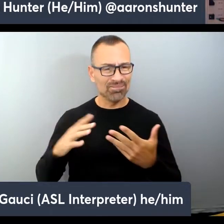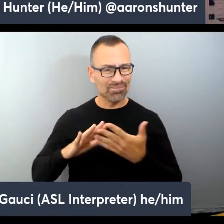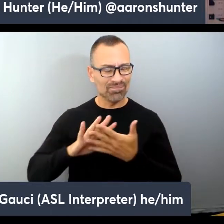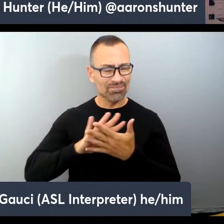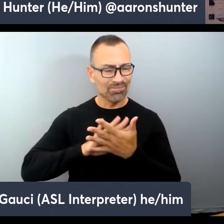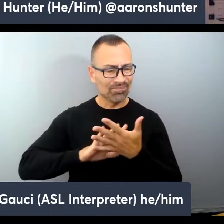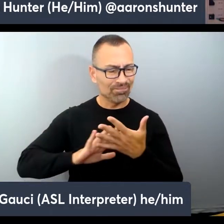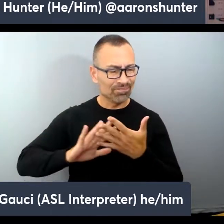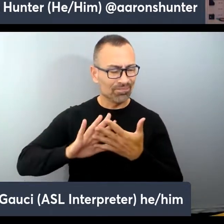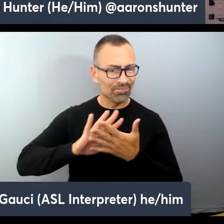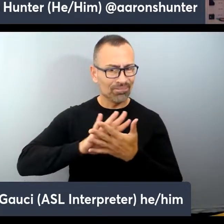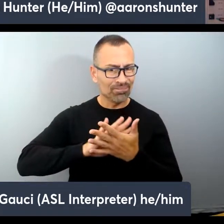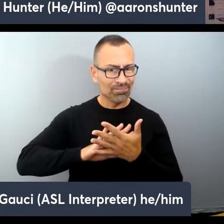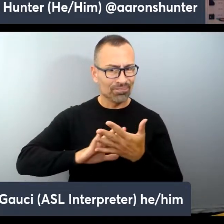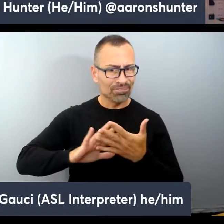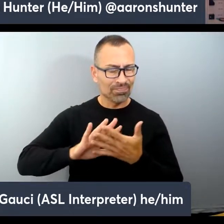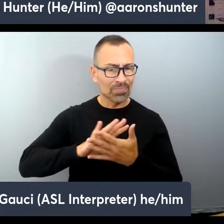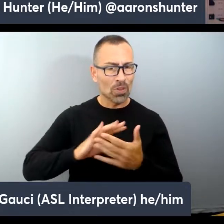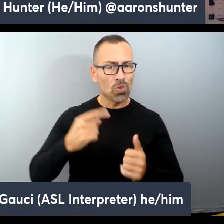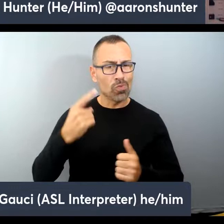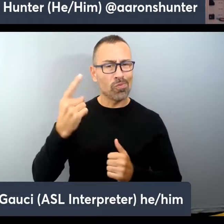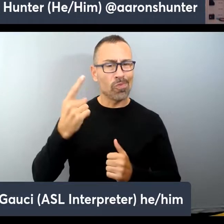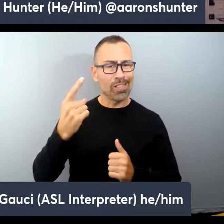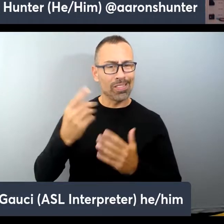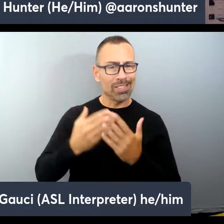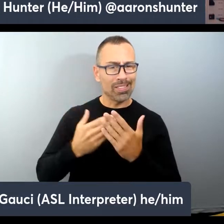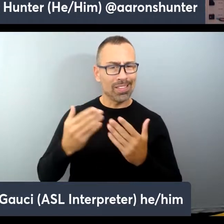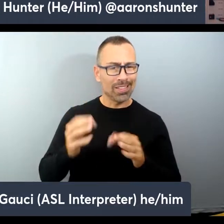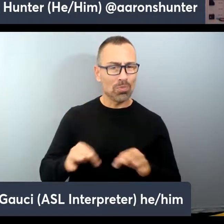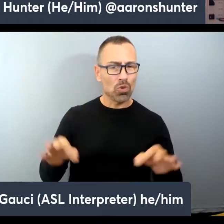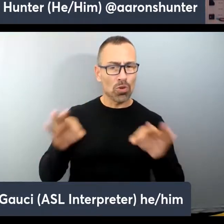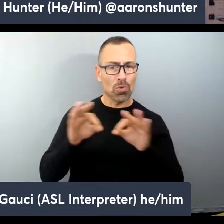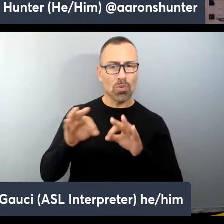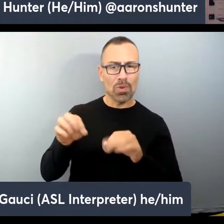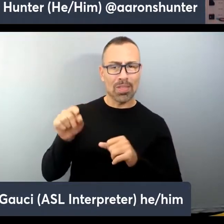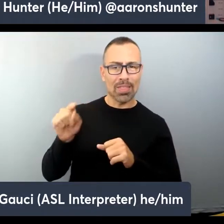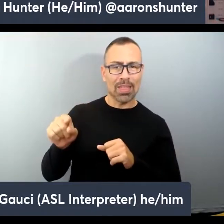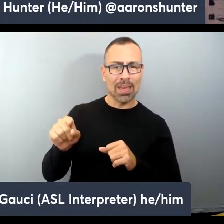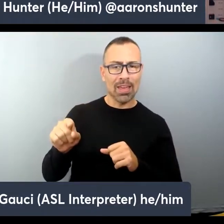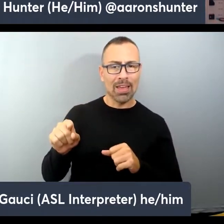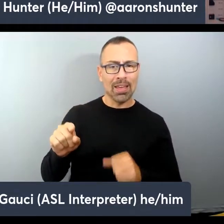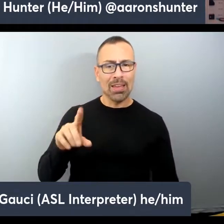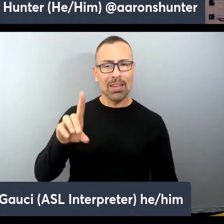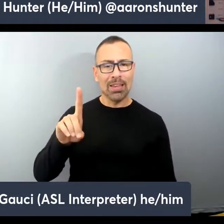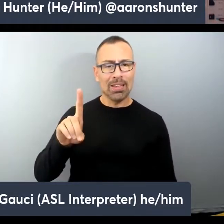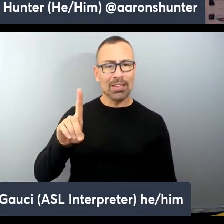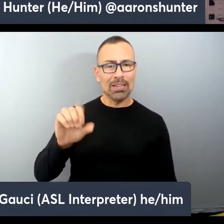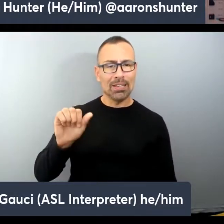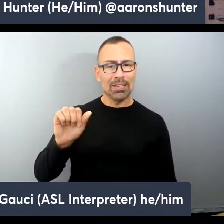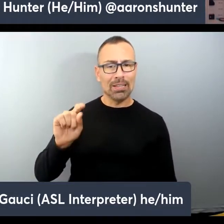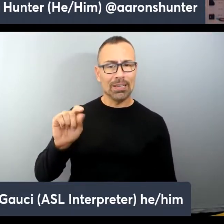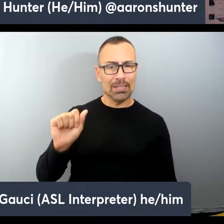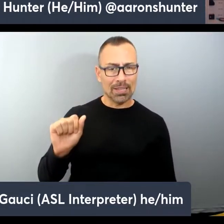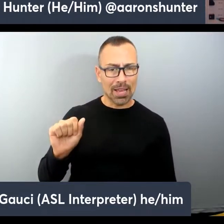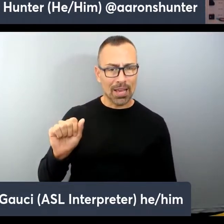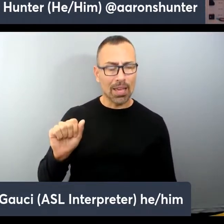But what's also important, data. How do you manage